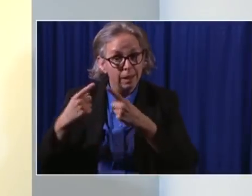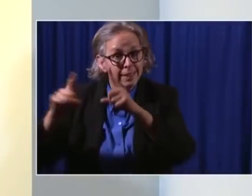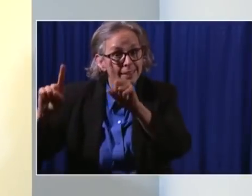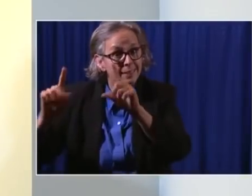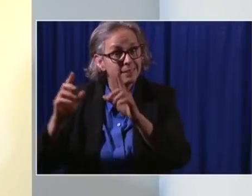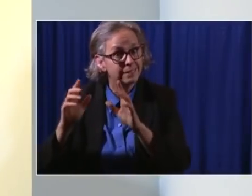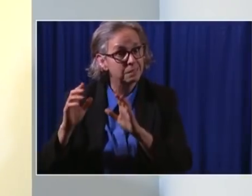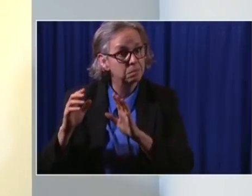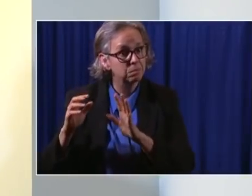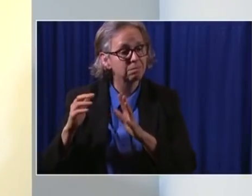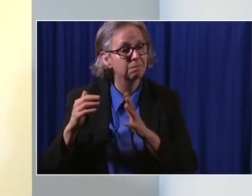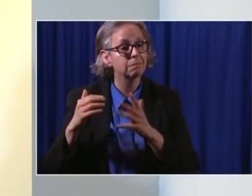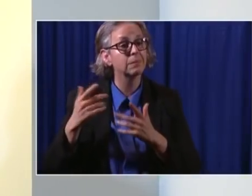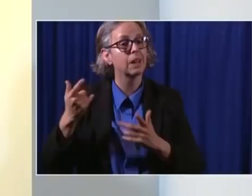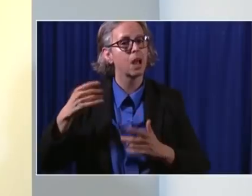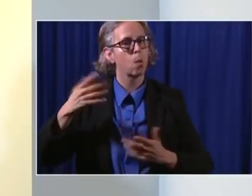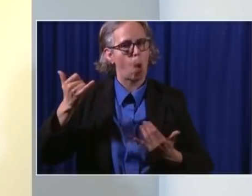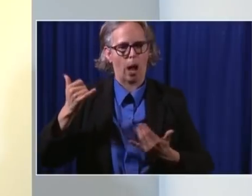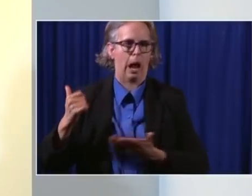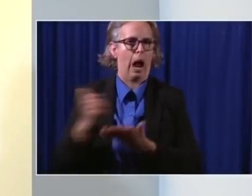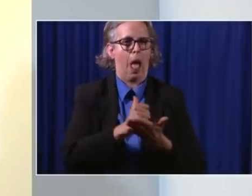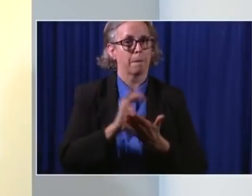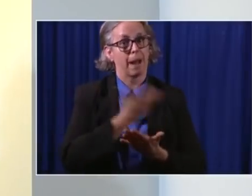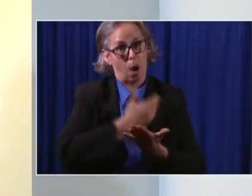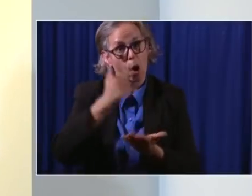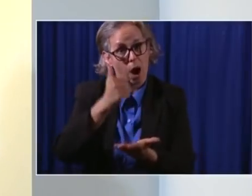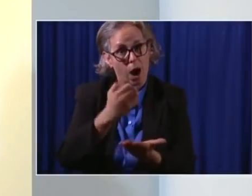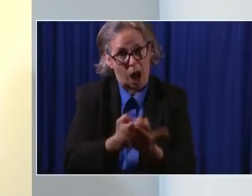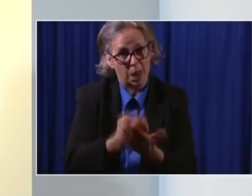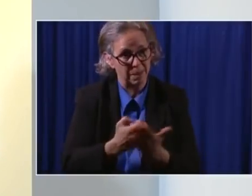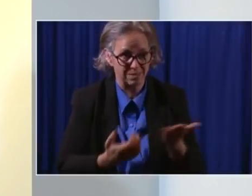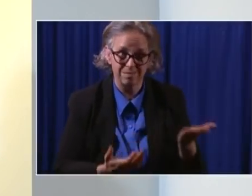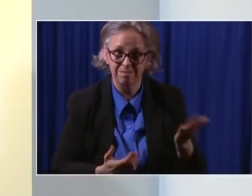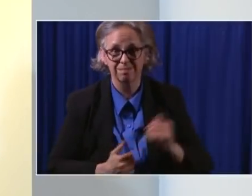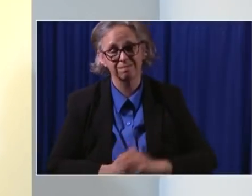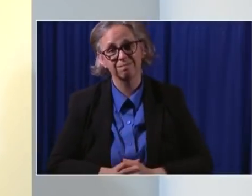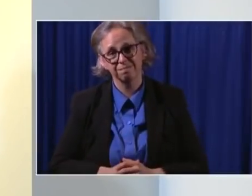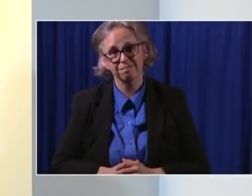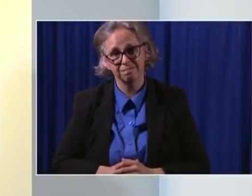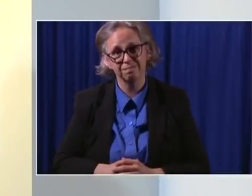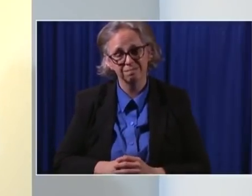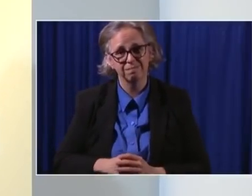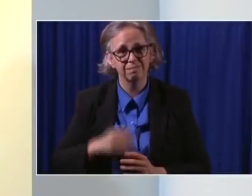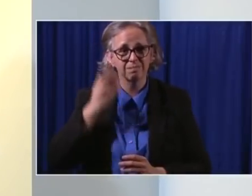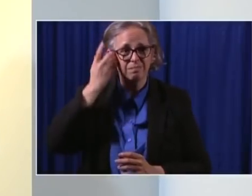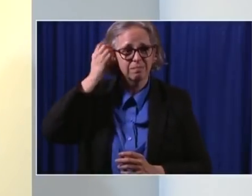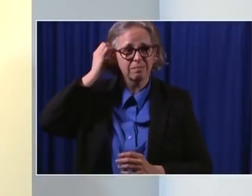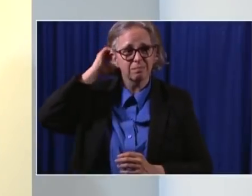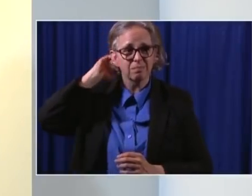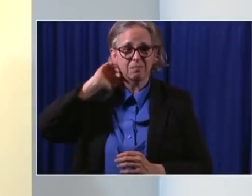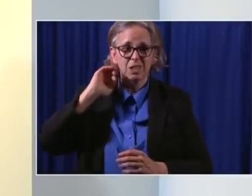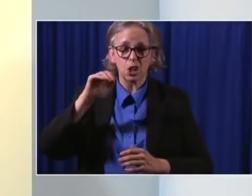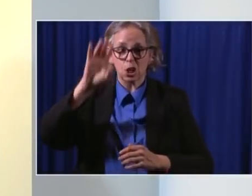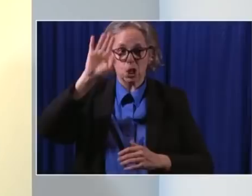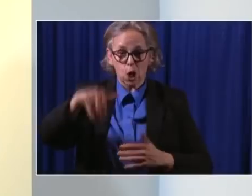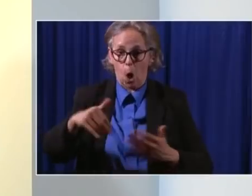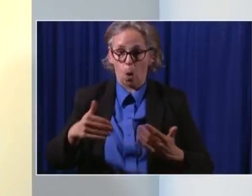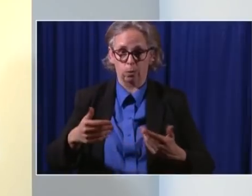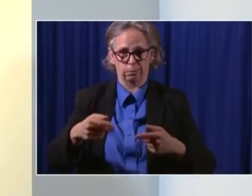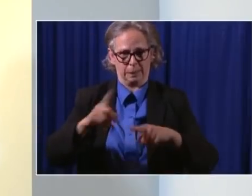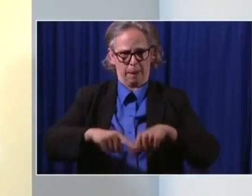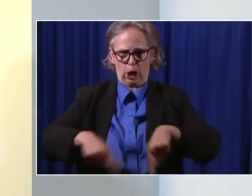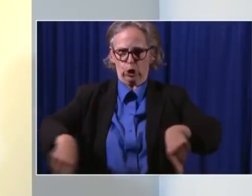will benefit. So appreciate all the work that is happening out there to make this happen.